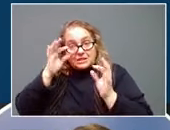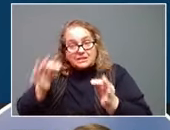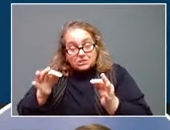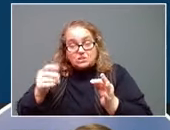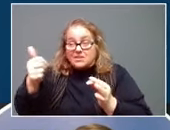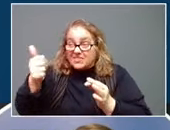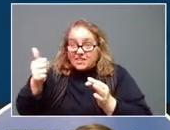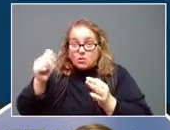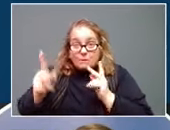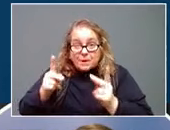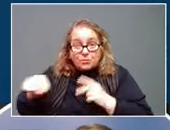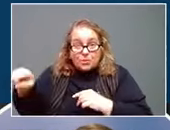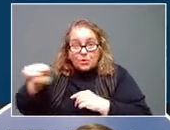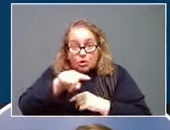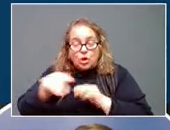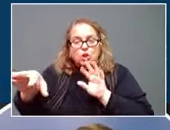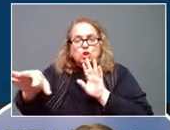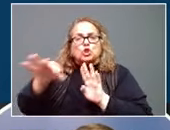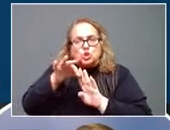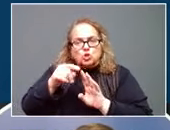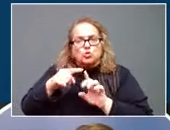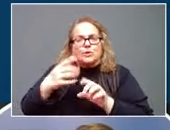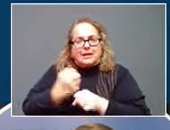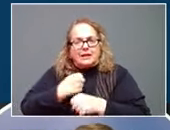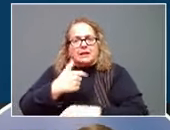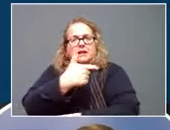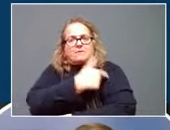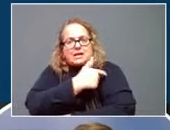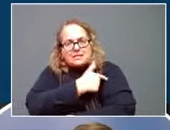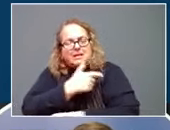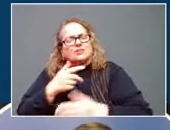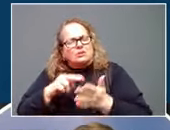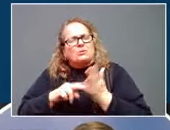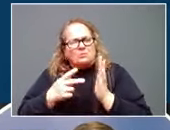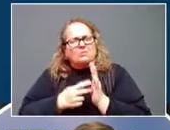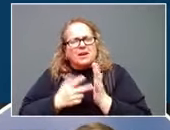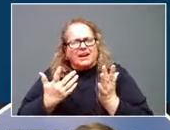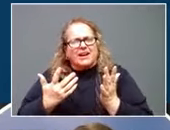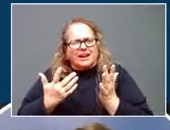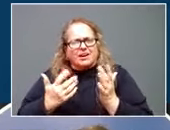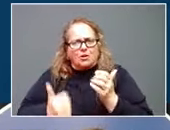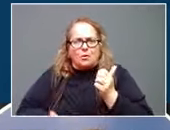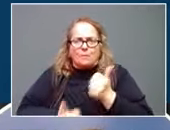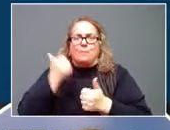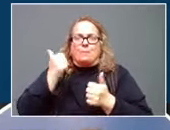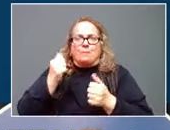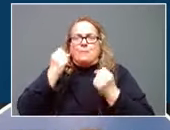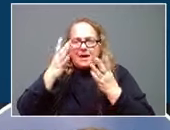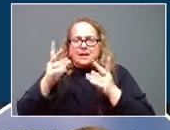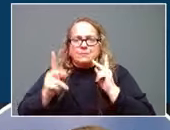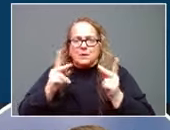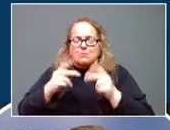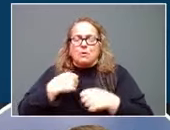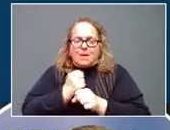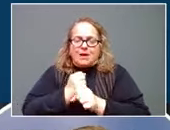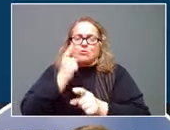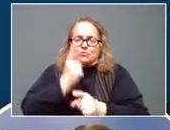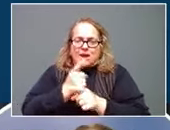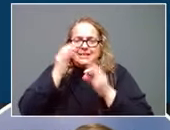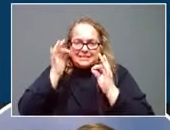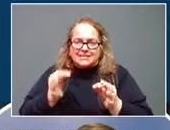vaccinated, it is an overwhelming majority that are making the right decision. We want to see that